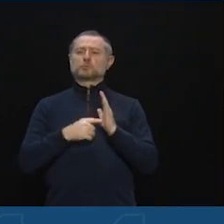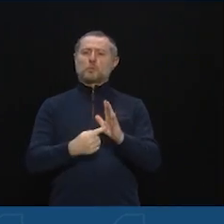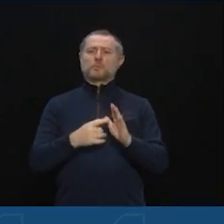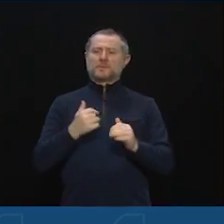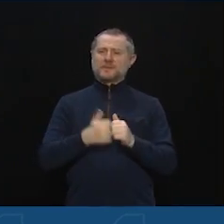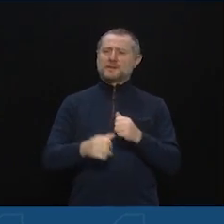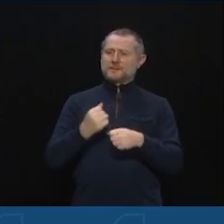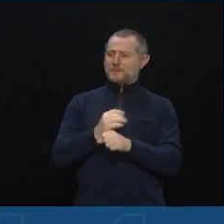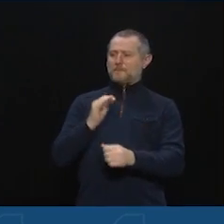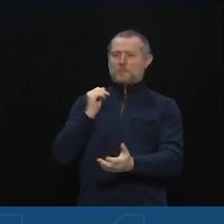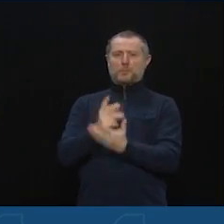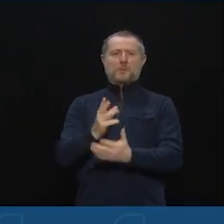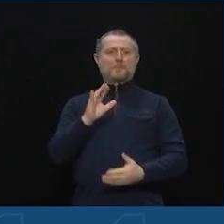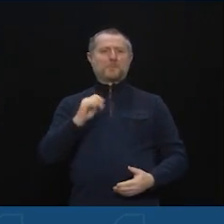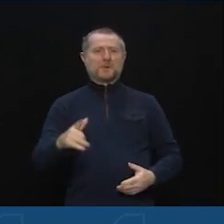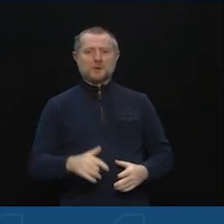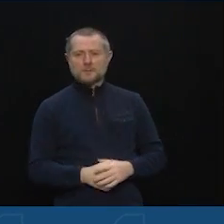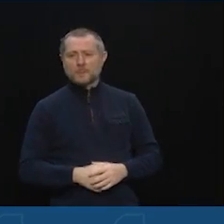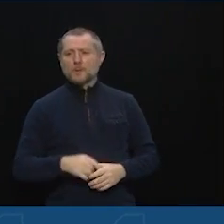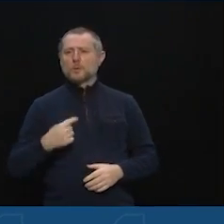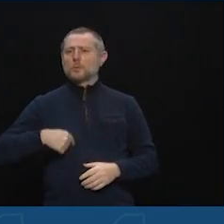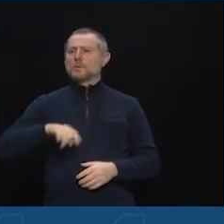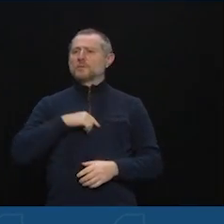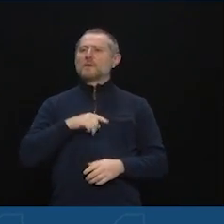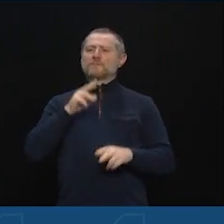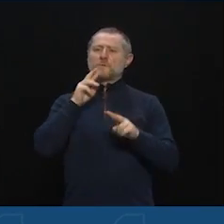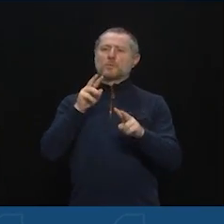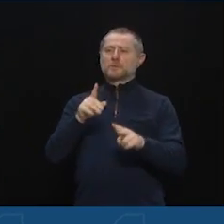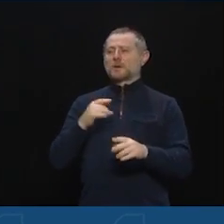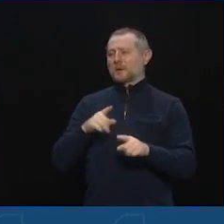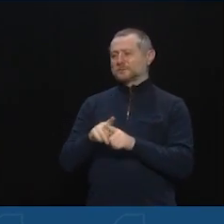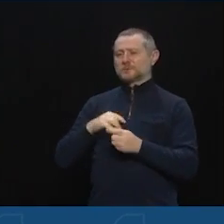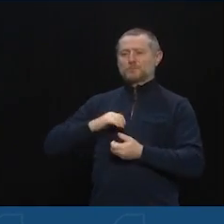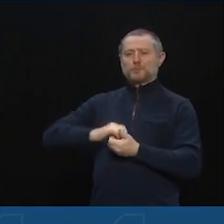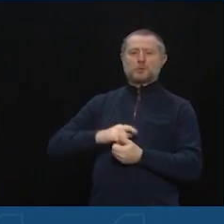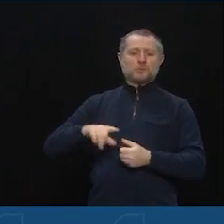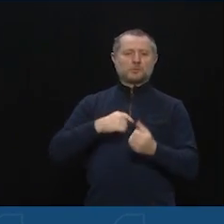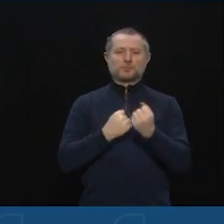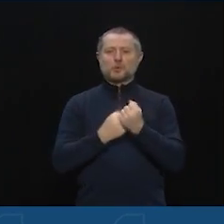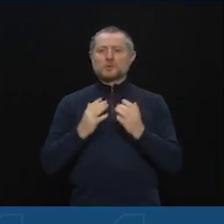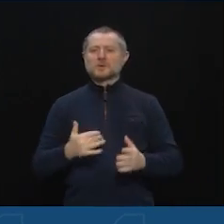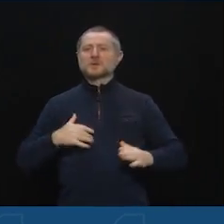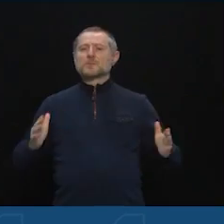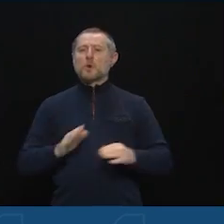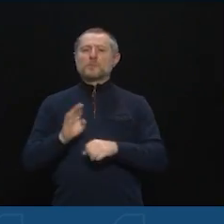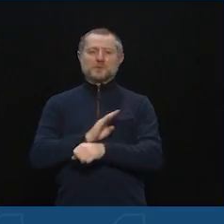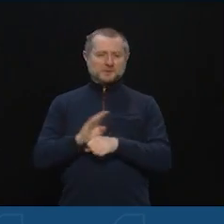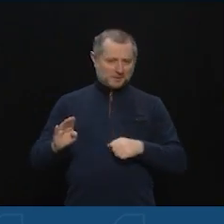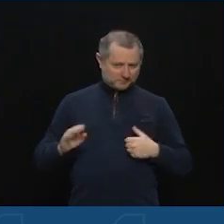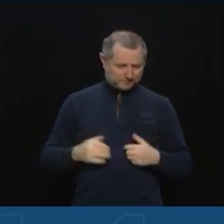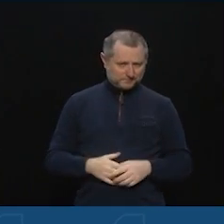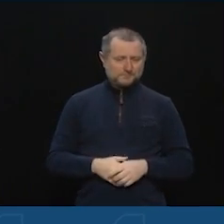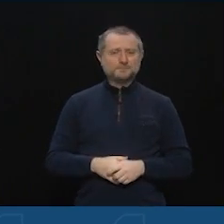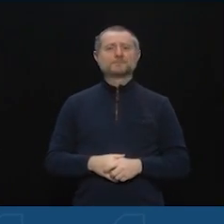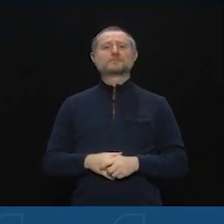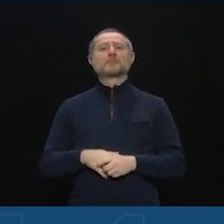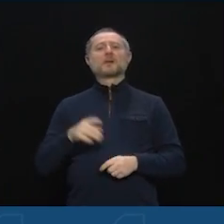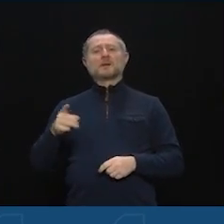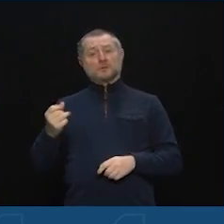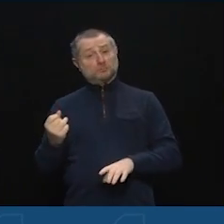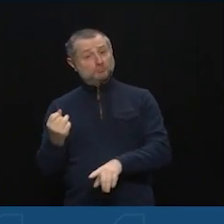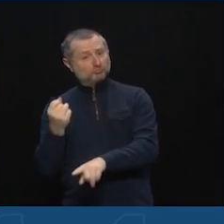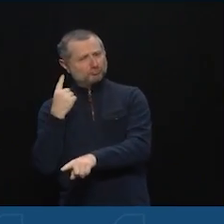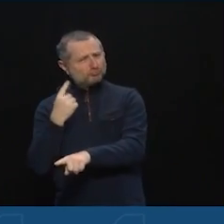Alliance really sees a partner and a supporter in you for our small business industry, bar and restaurant industry. You get it, and we know you